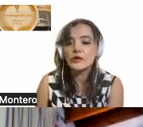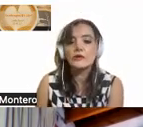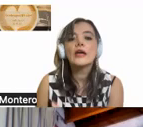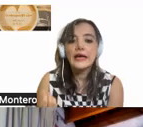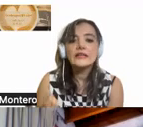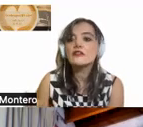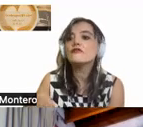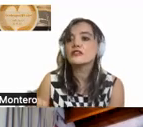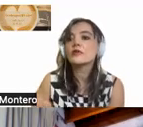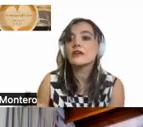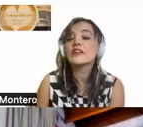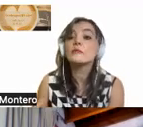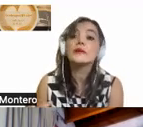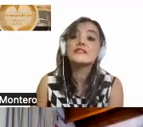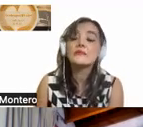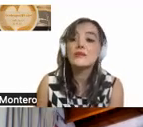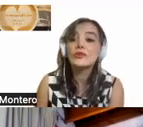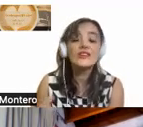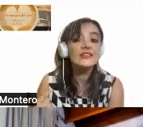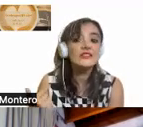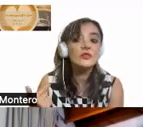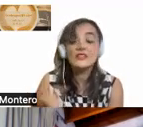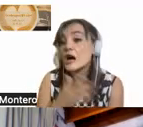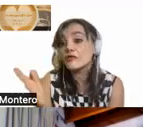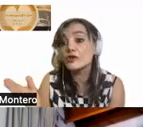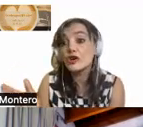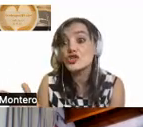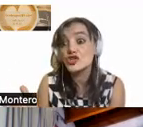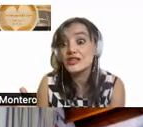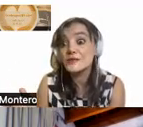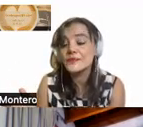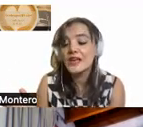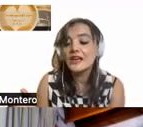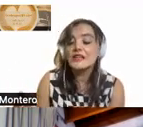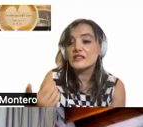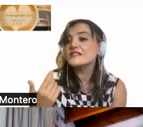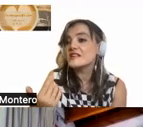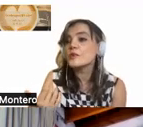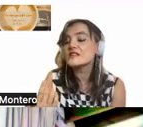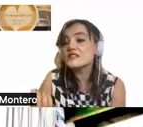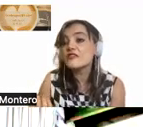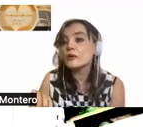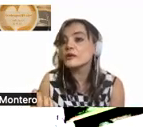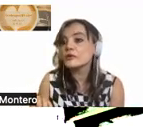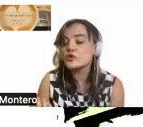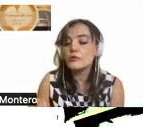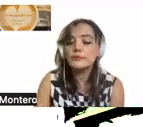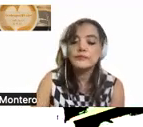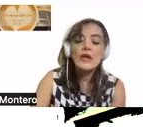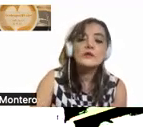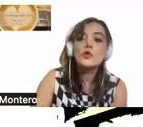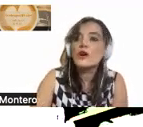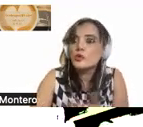why, what's going on. Something triggered that implicit memory that you, it's out of your consciousness. This is what's difficult about